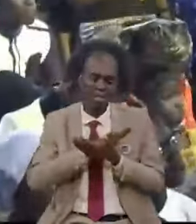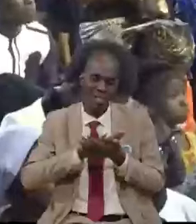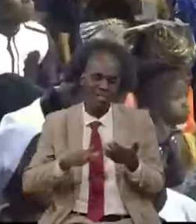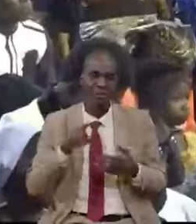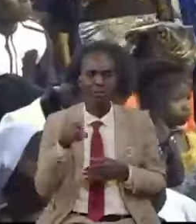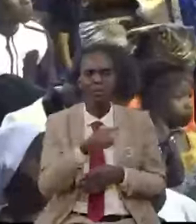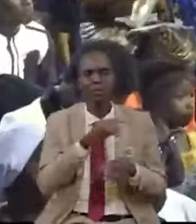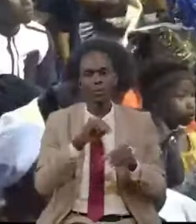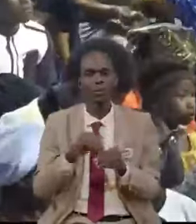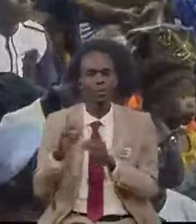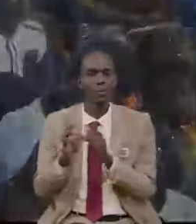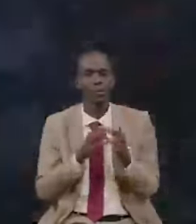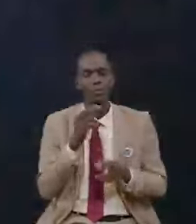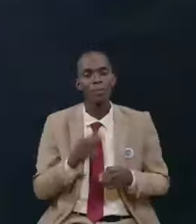says,